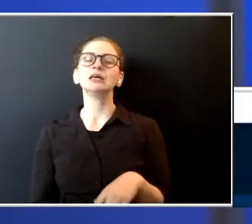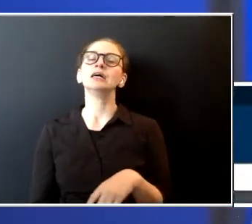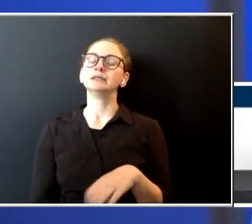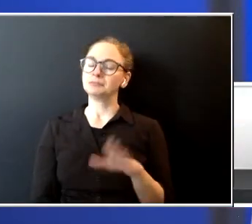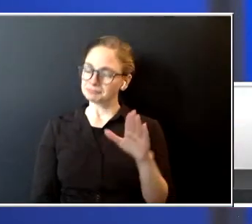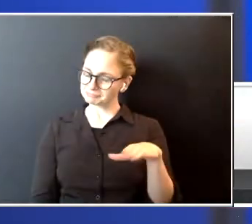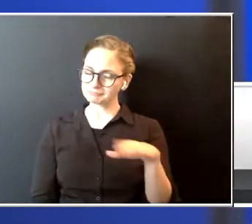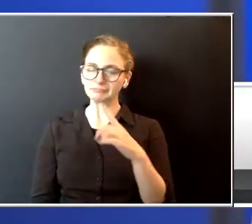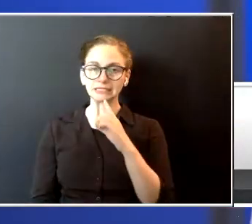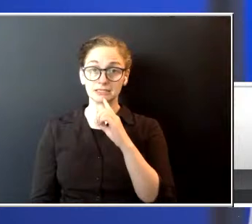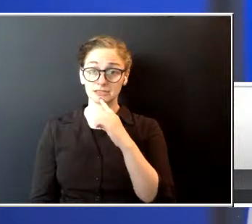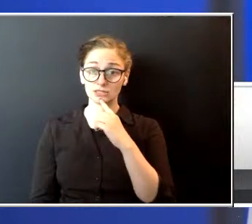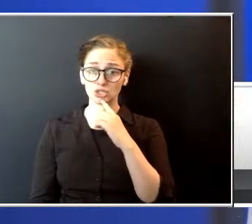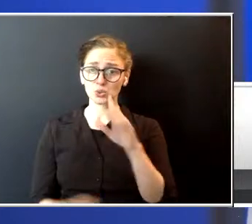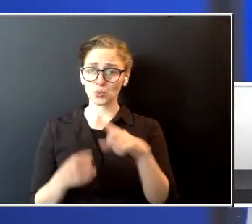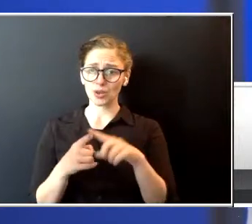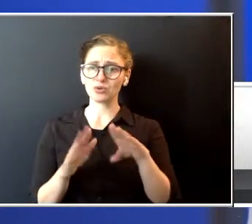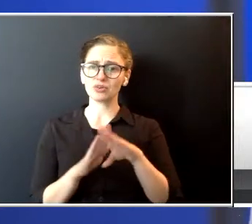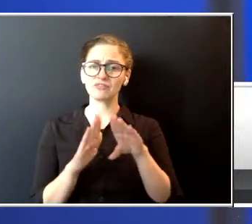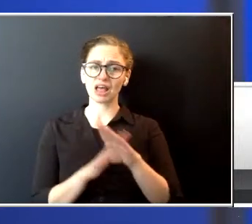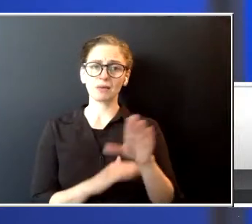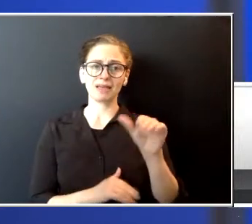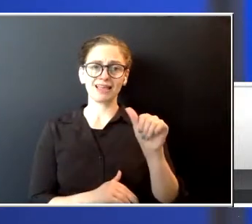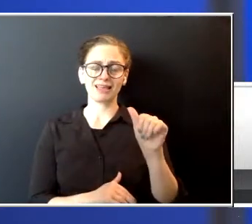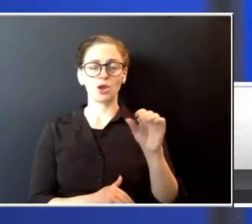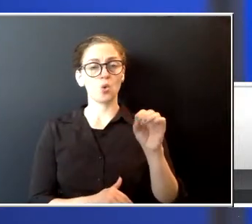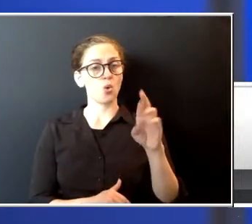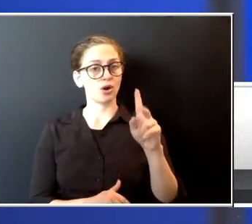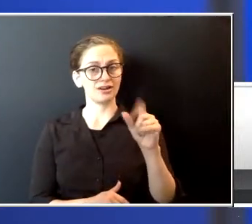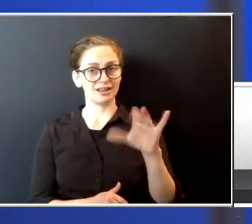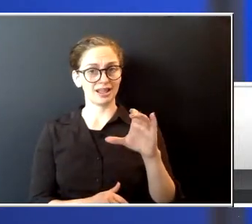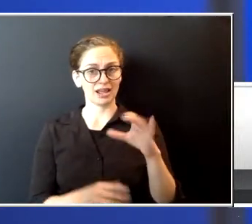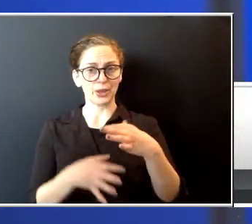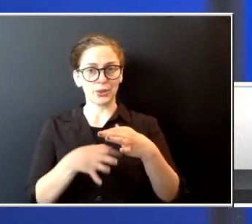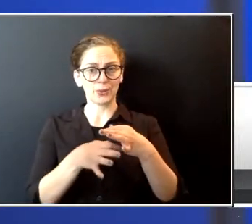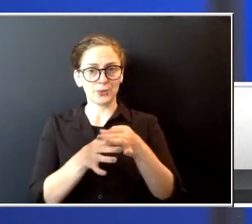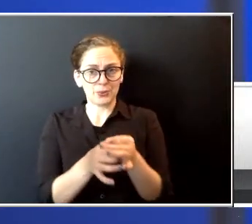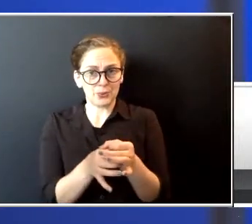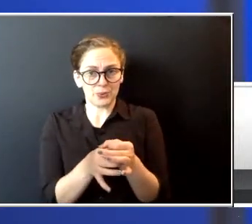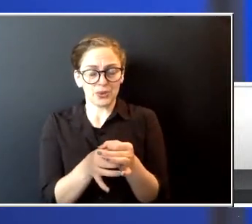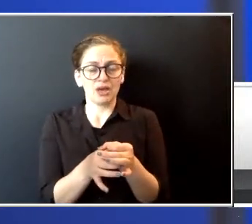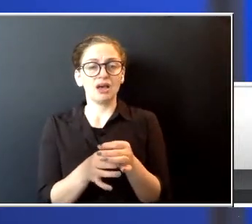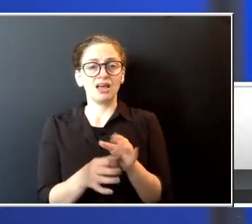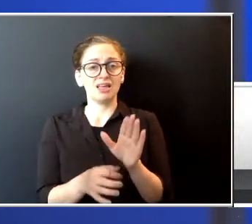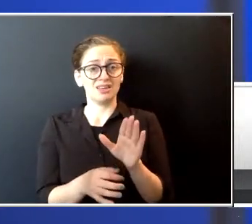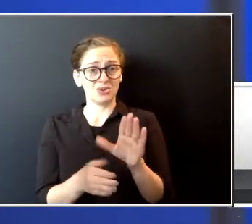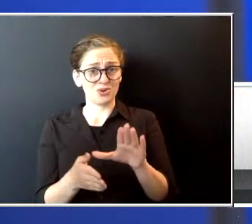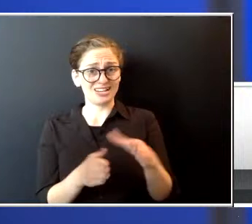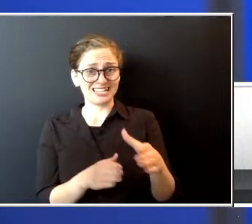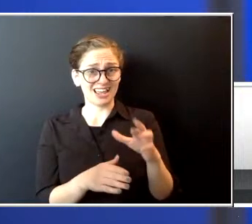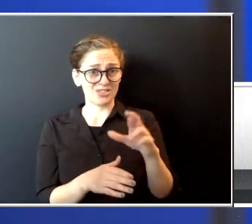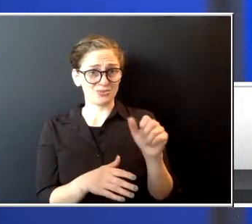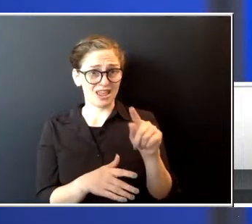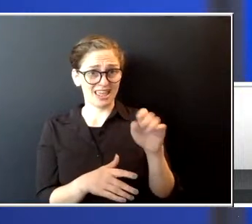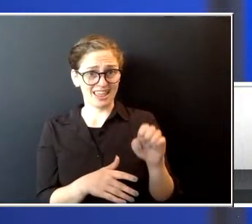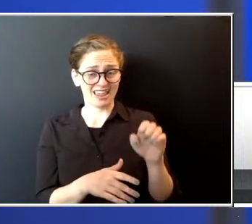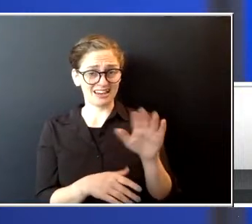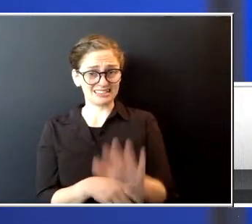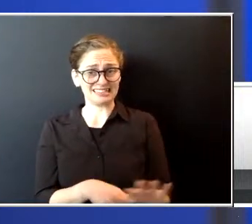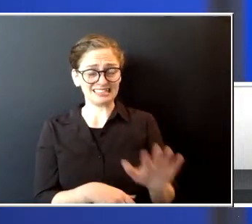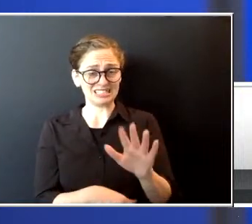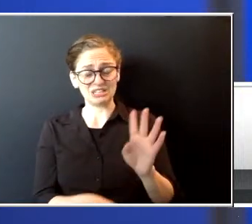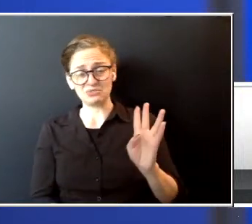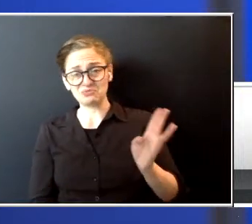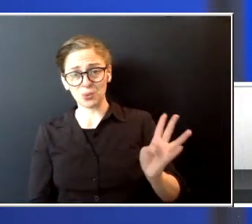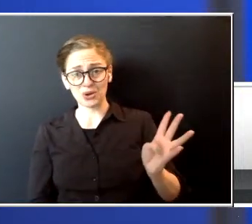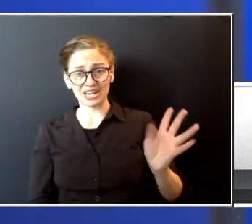stenosis, when it becomes severe, your mortality in 2 years is somewhere around 40 to 50%. I remember that. So it is really serious to get